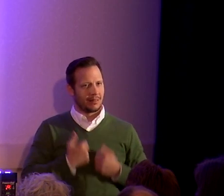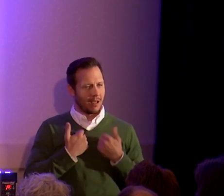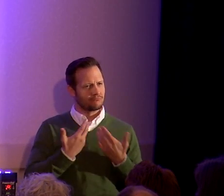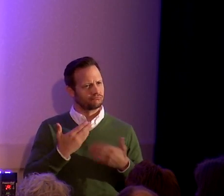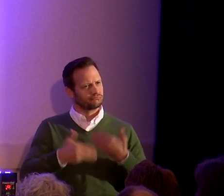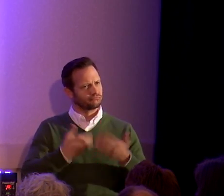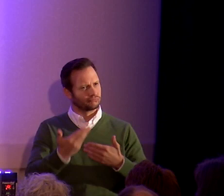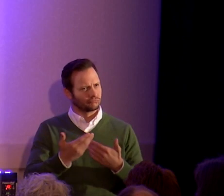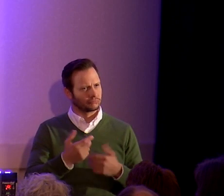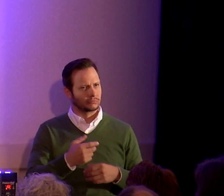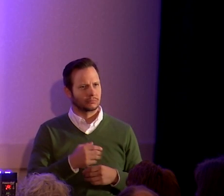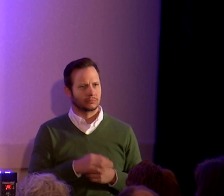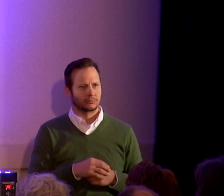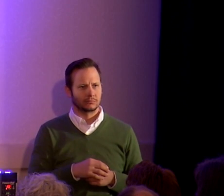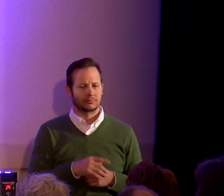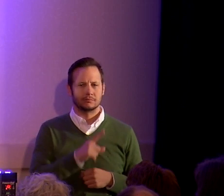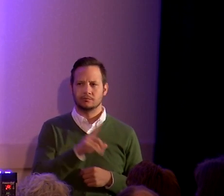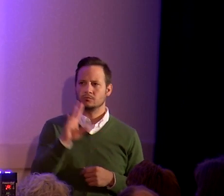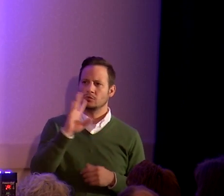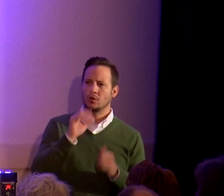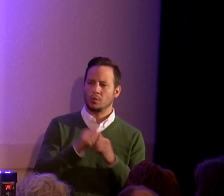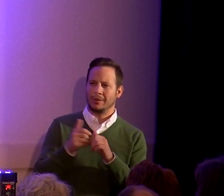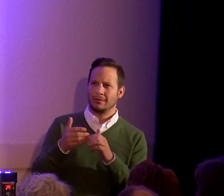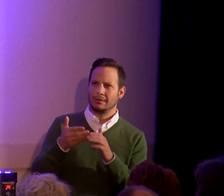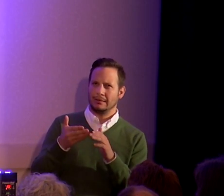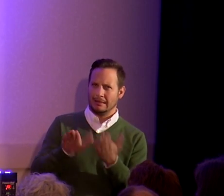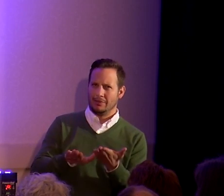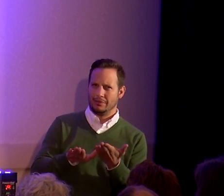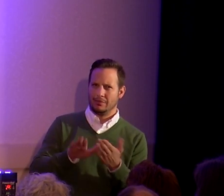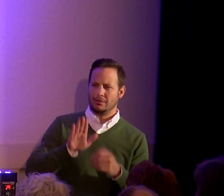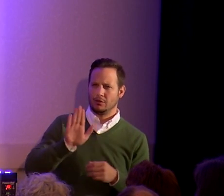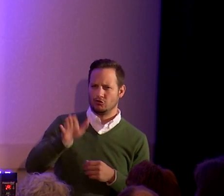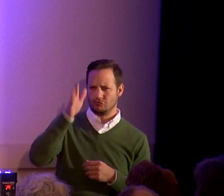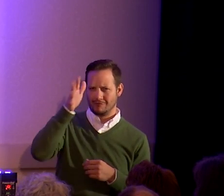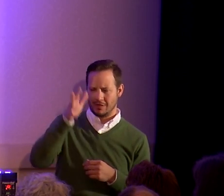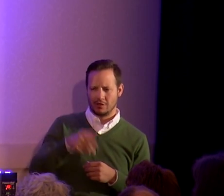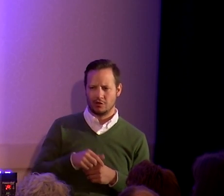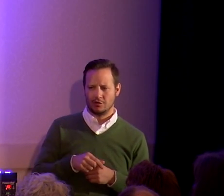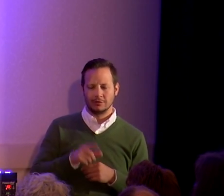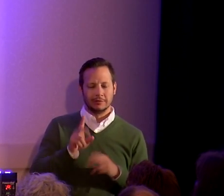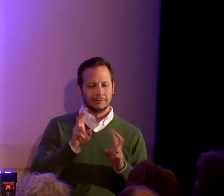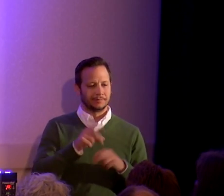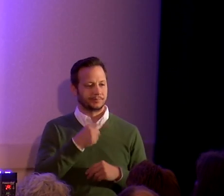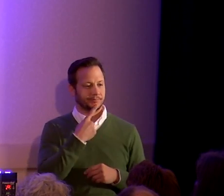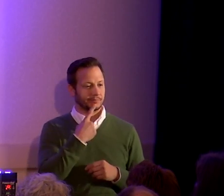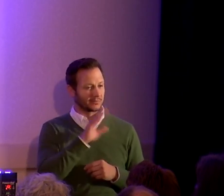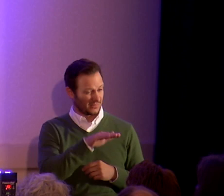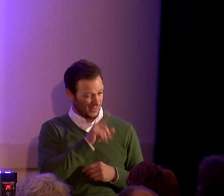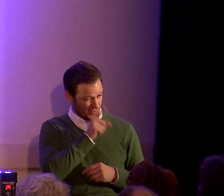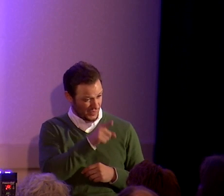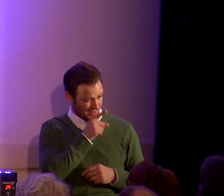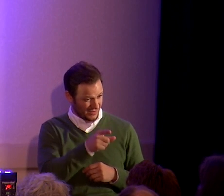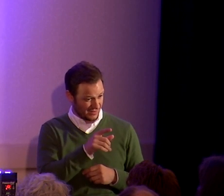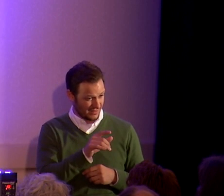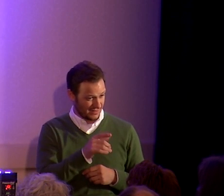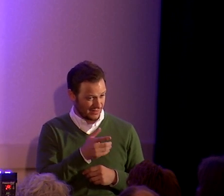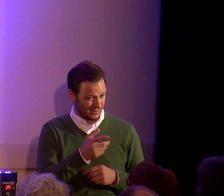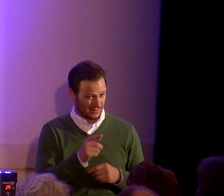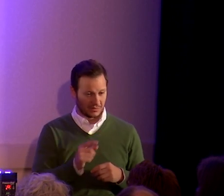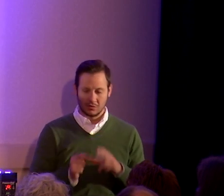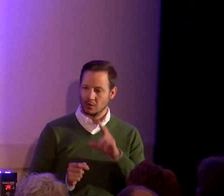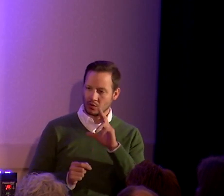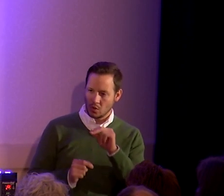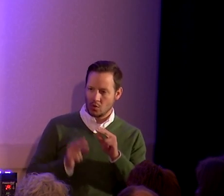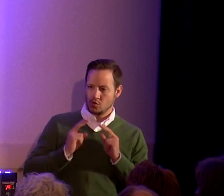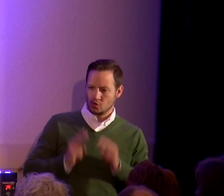And she's talking to Death, her grandfather. It's complicated. Death says, "Really? As if it was some kind of pink pill? No,